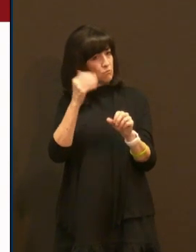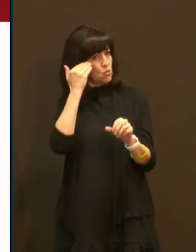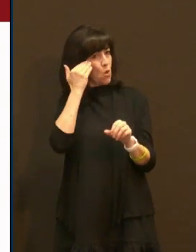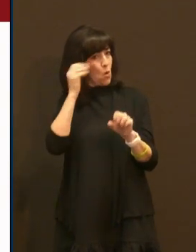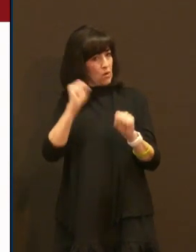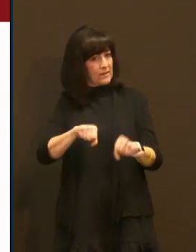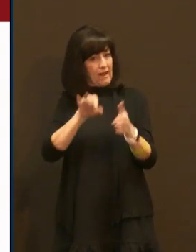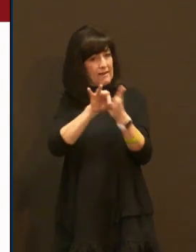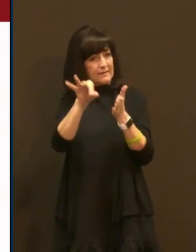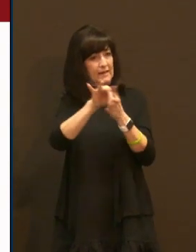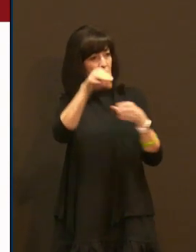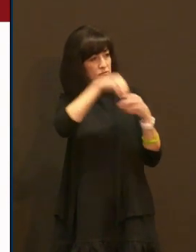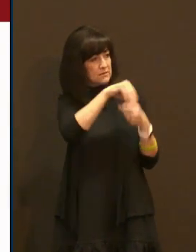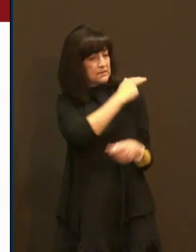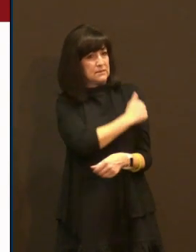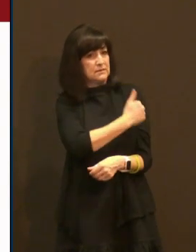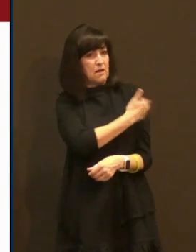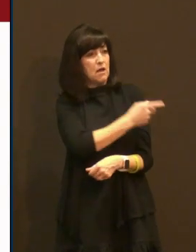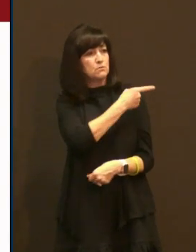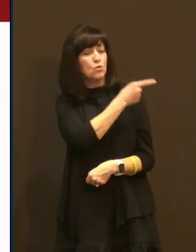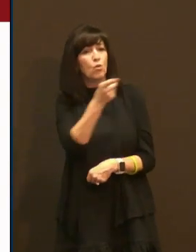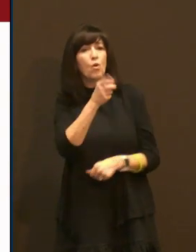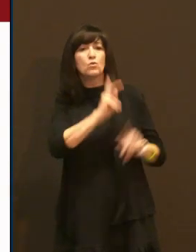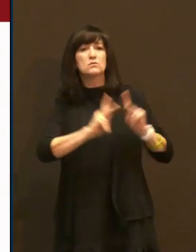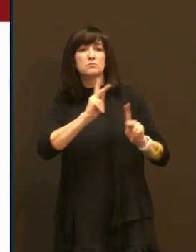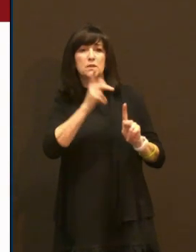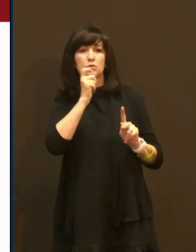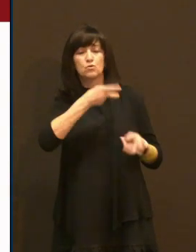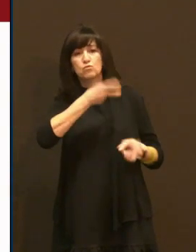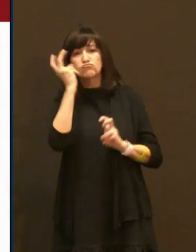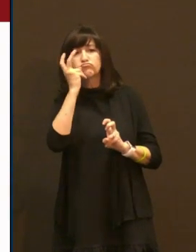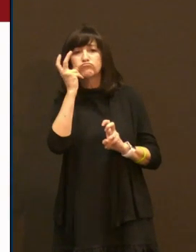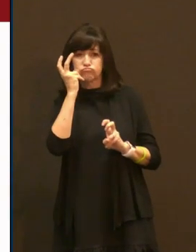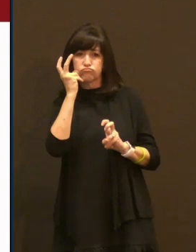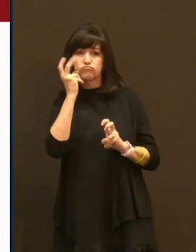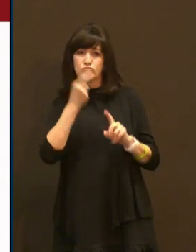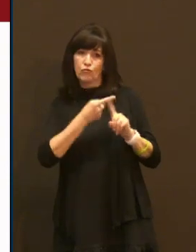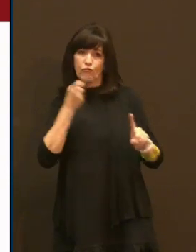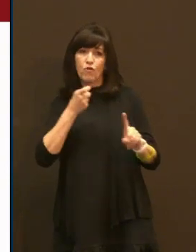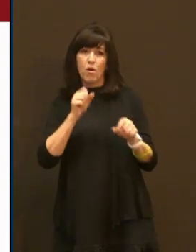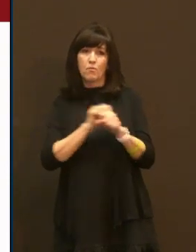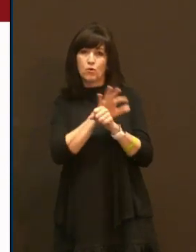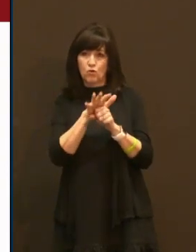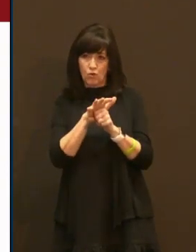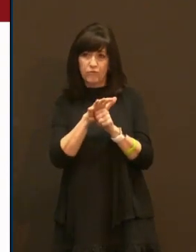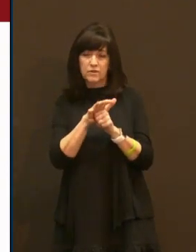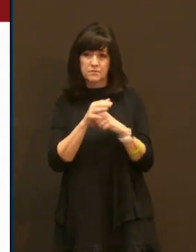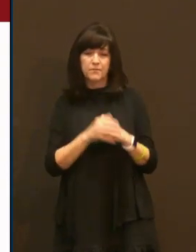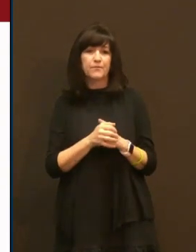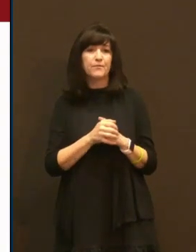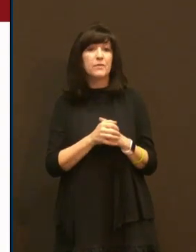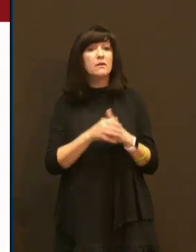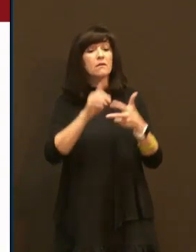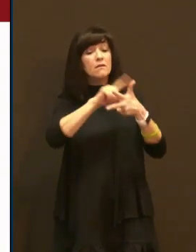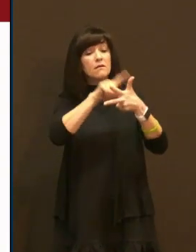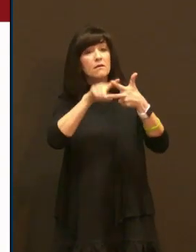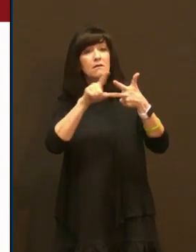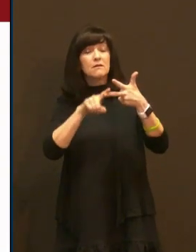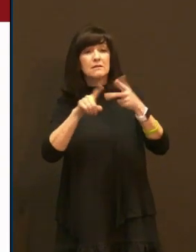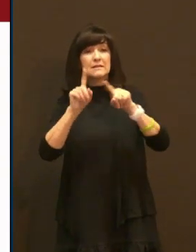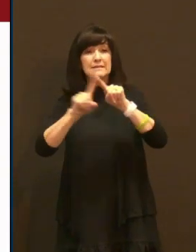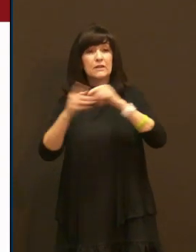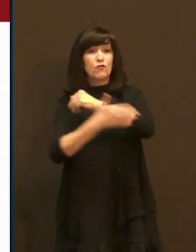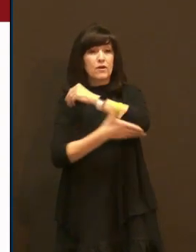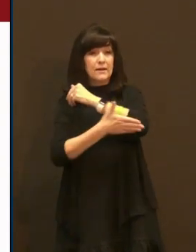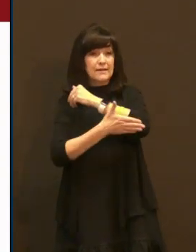are counted in hospitals in critical care in whatever condition. 3,500 of the positive cases in Newcastle County,